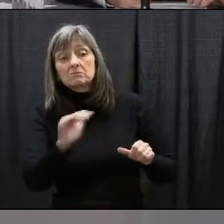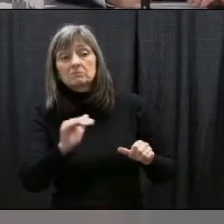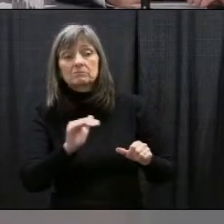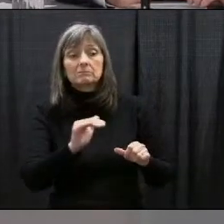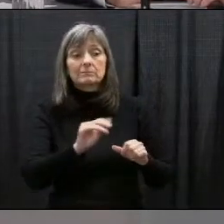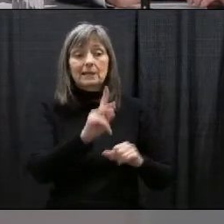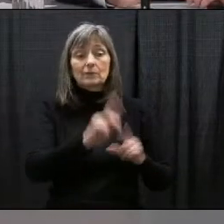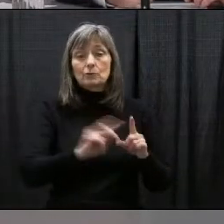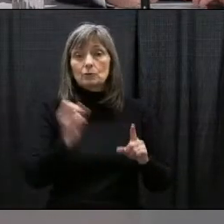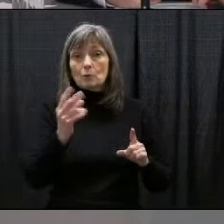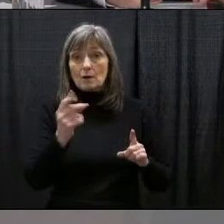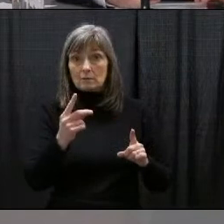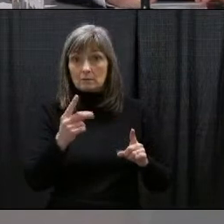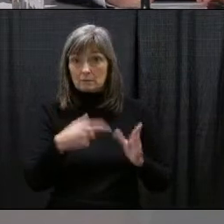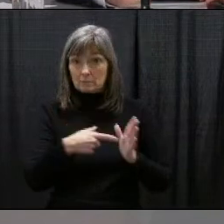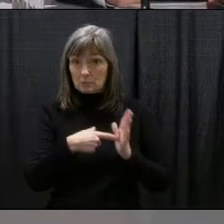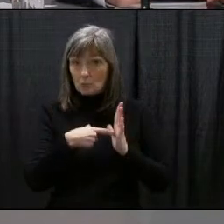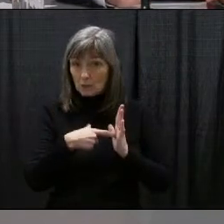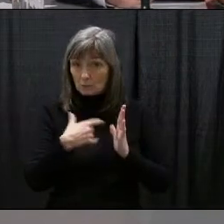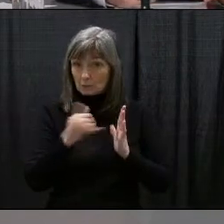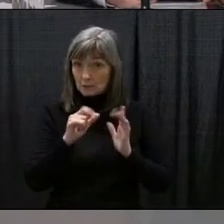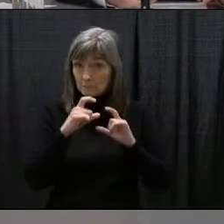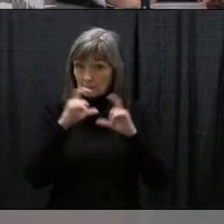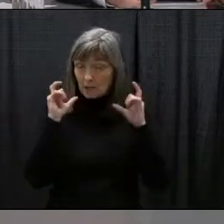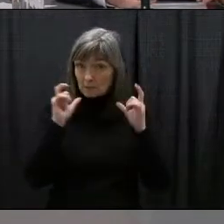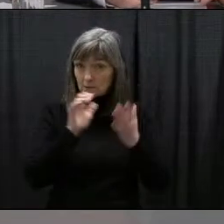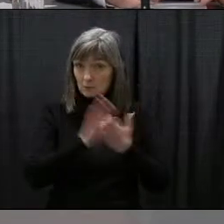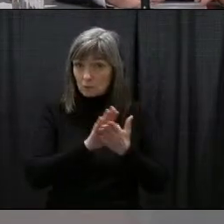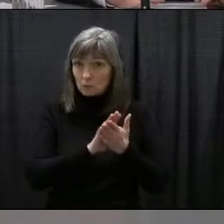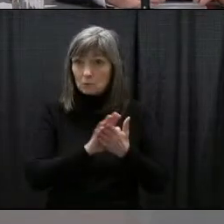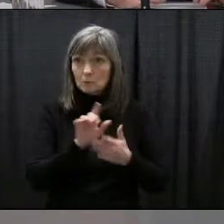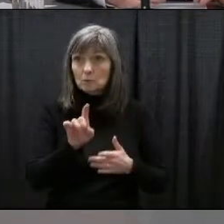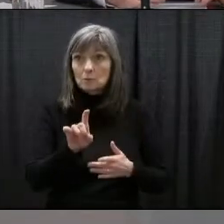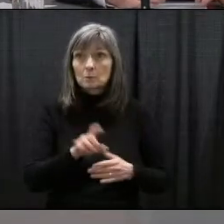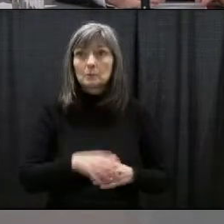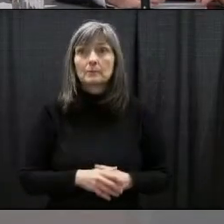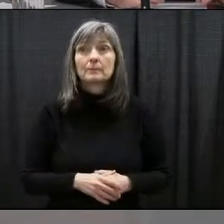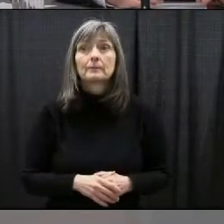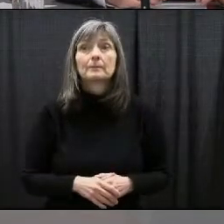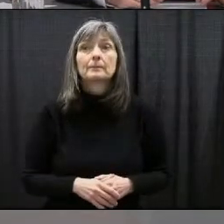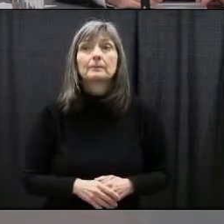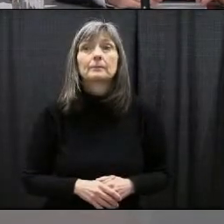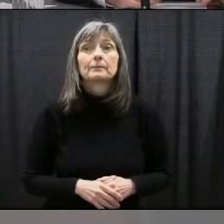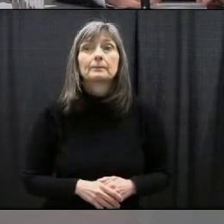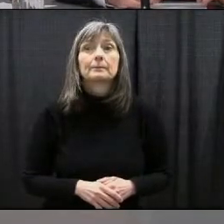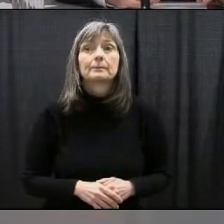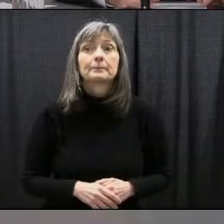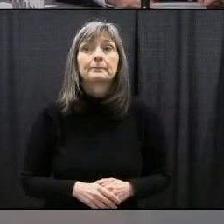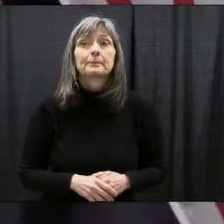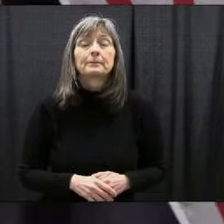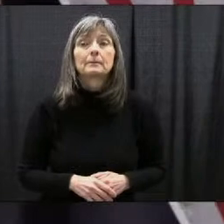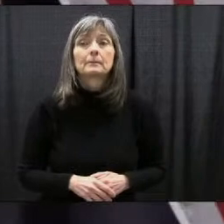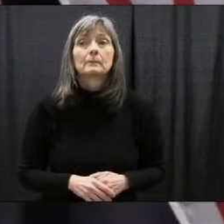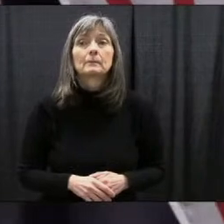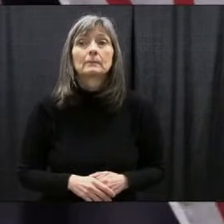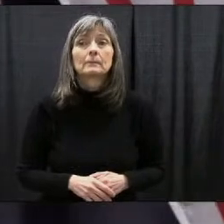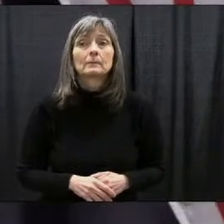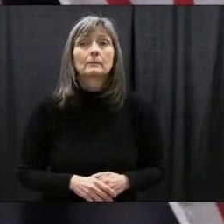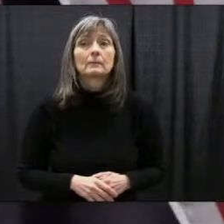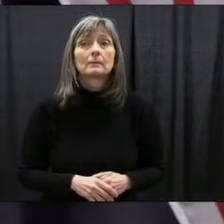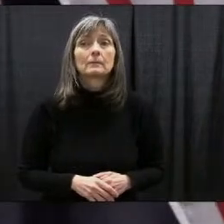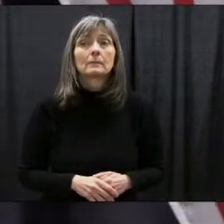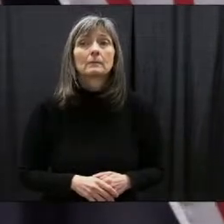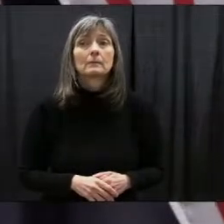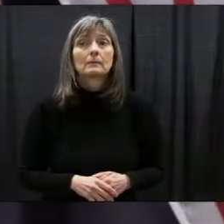will there still be a mandate to have that in the classroom? So I think